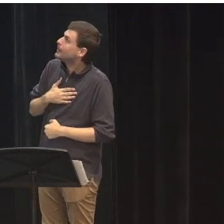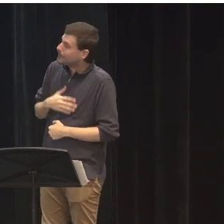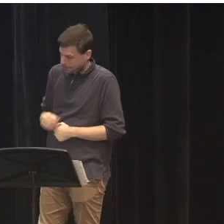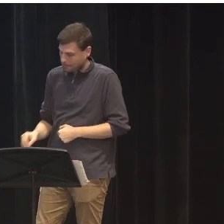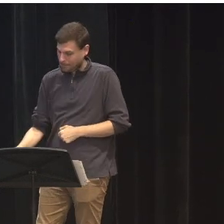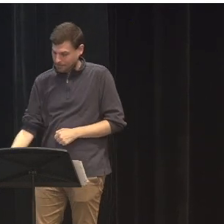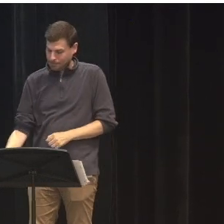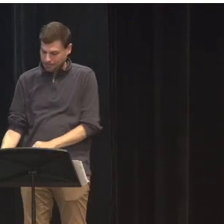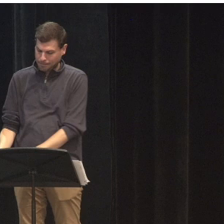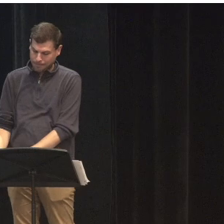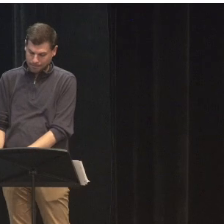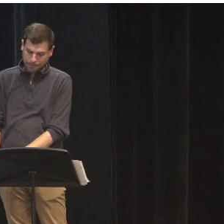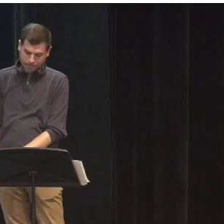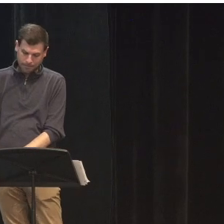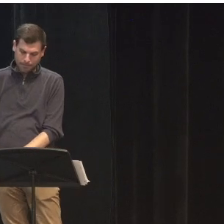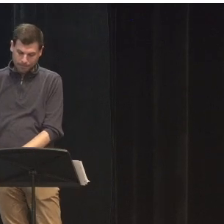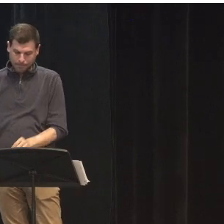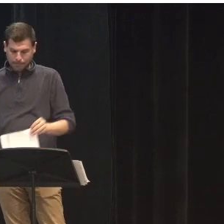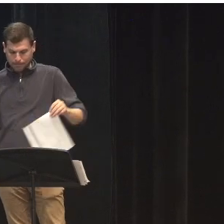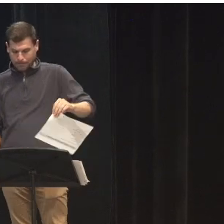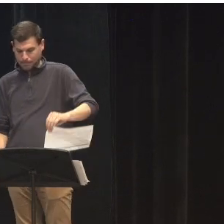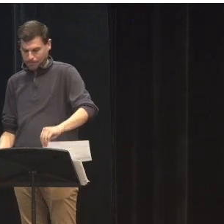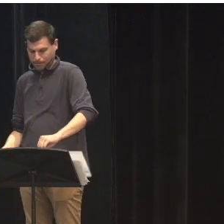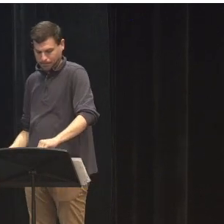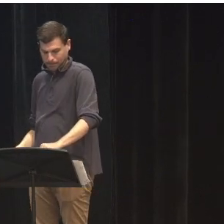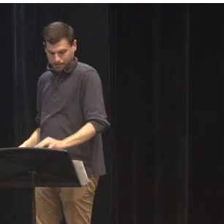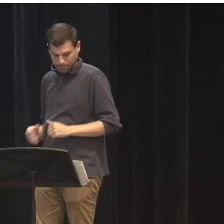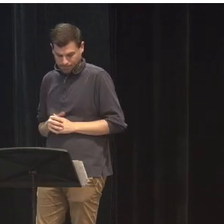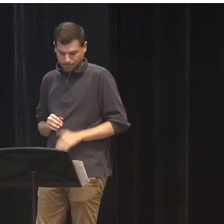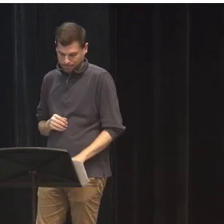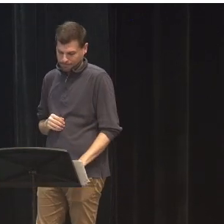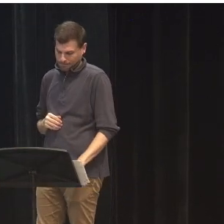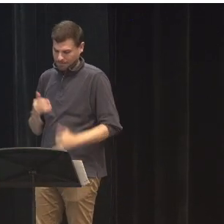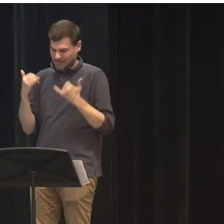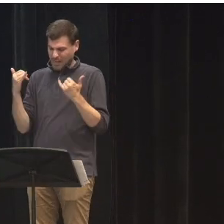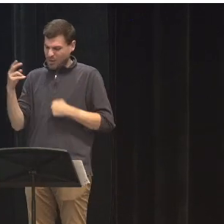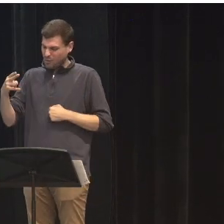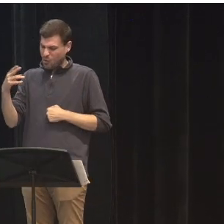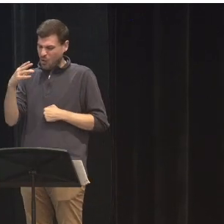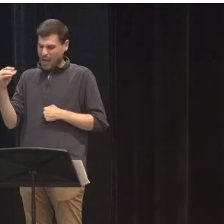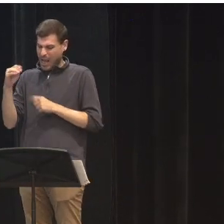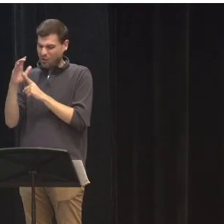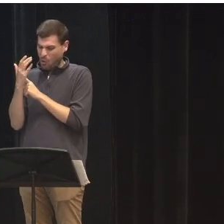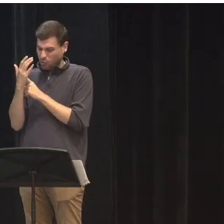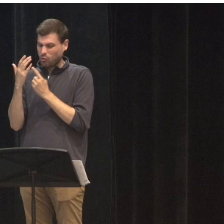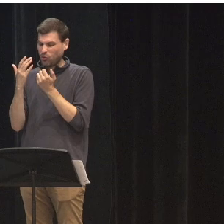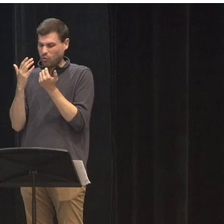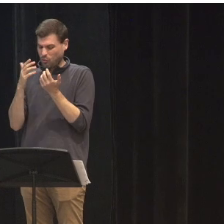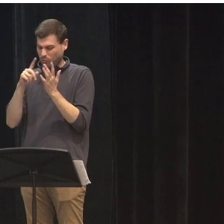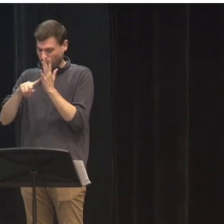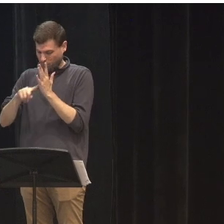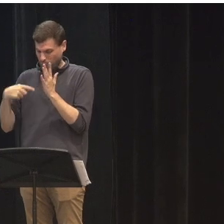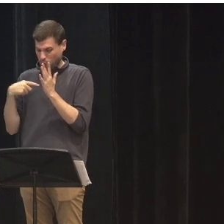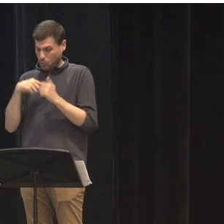I'll just do a quick dive into the historic and cultural resource assessments. We did a phase one archaeology study